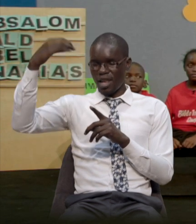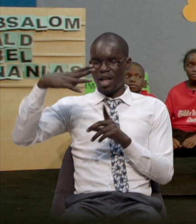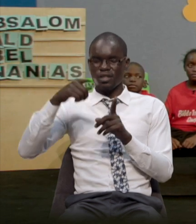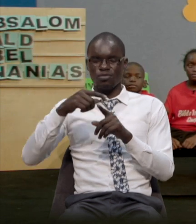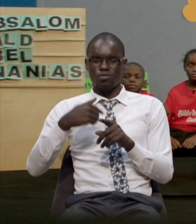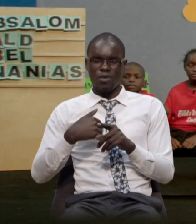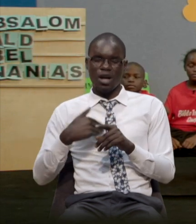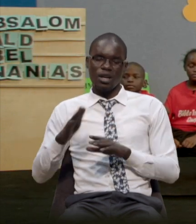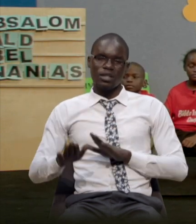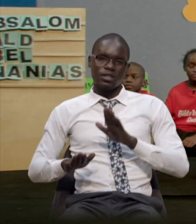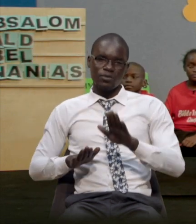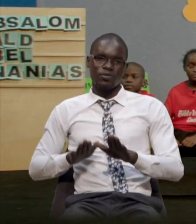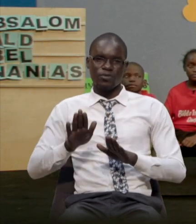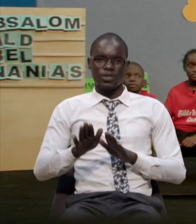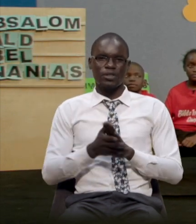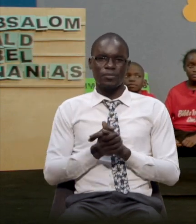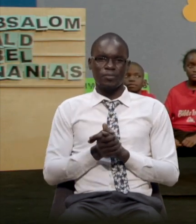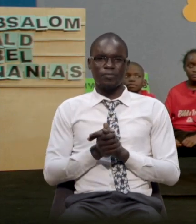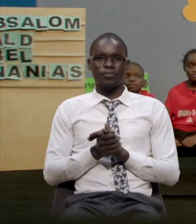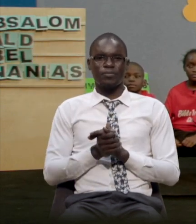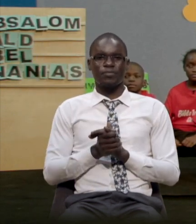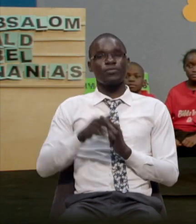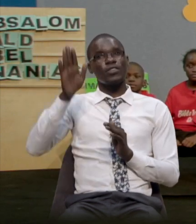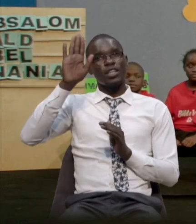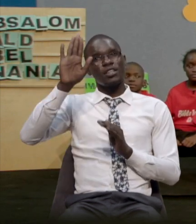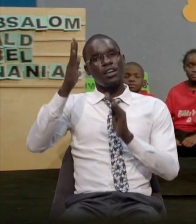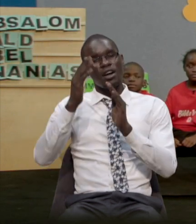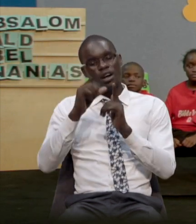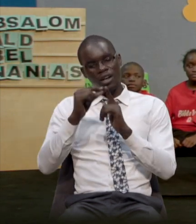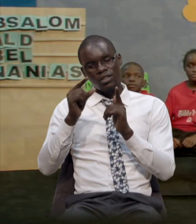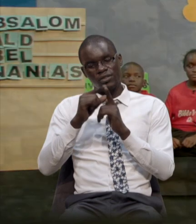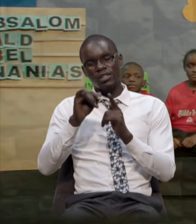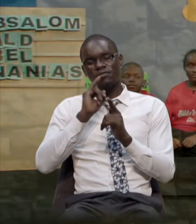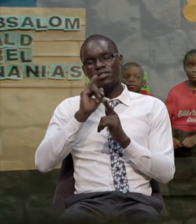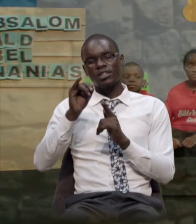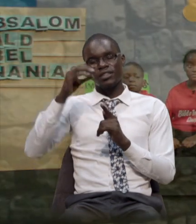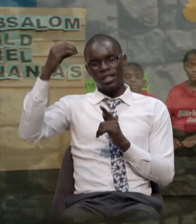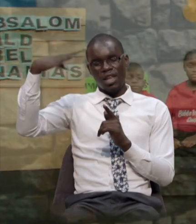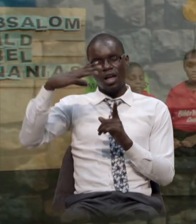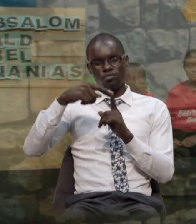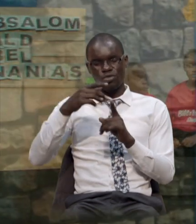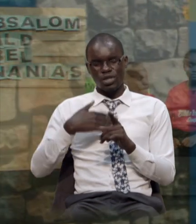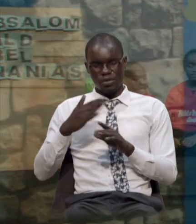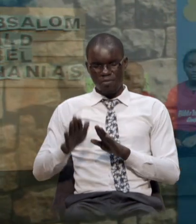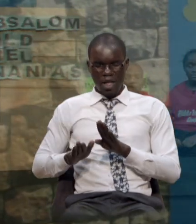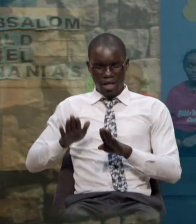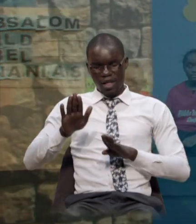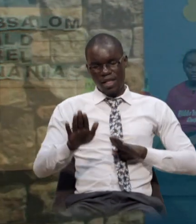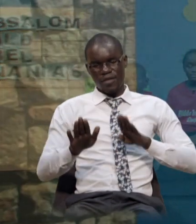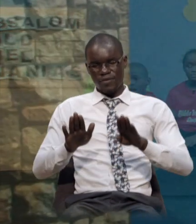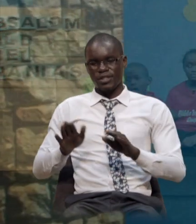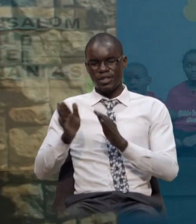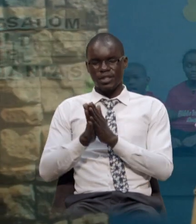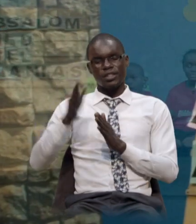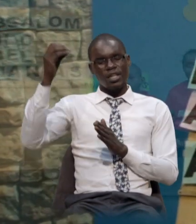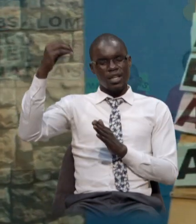unto my feet. Thy word is a lamp unto my feet, and a